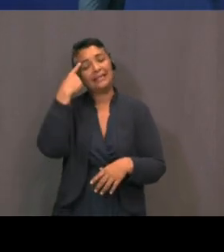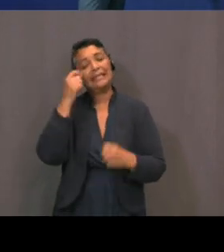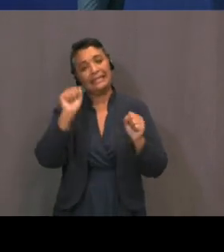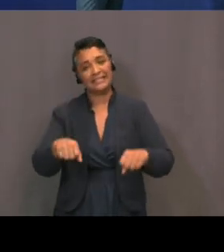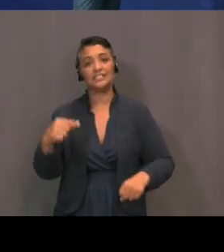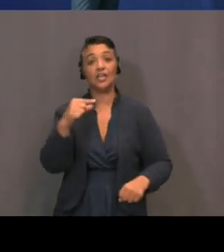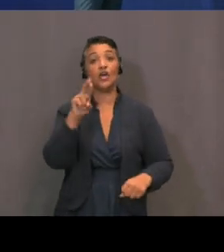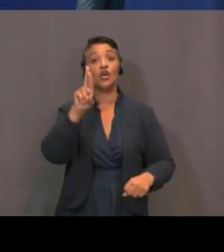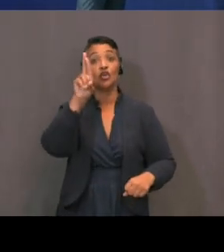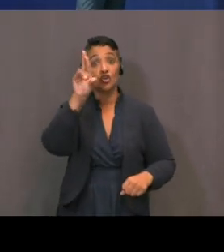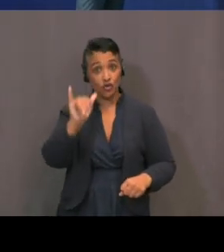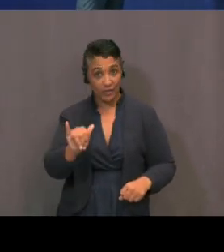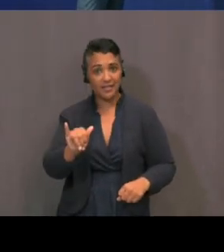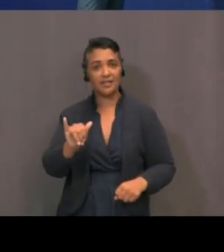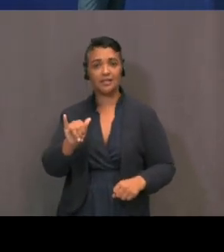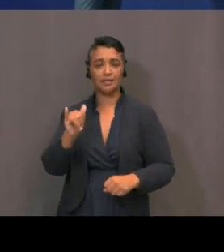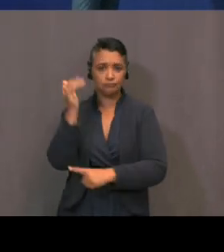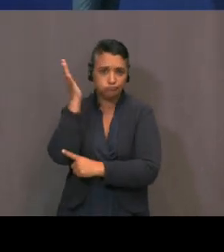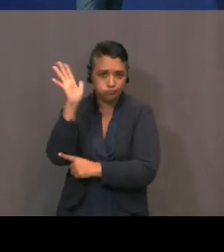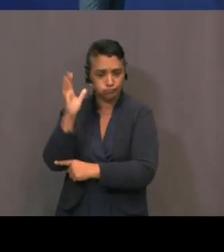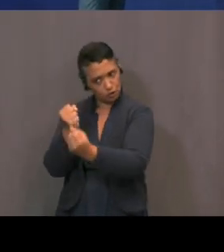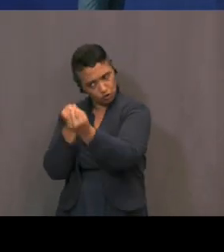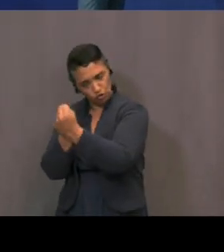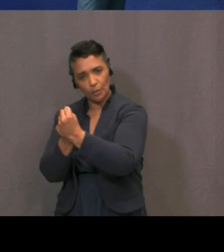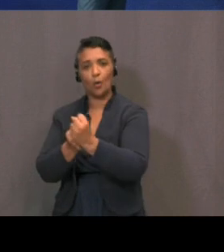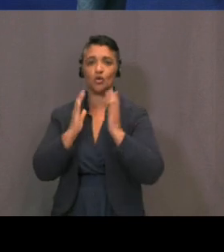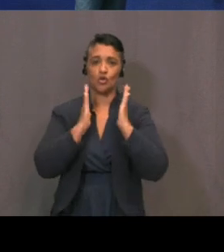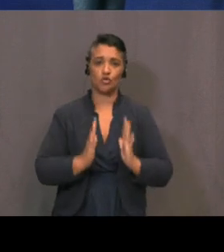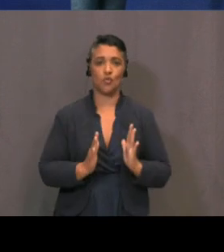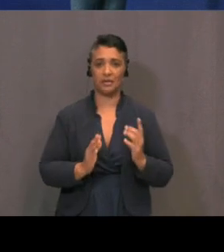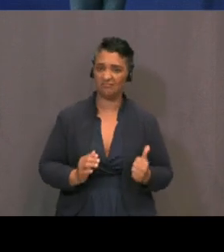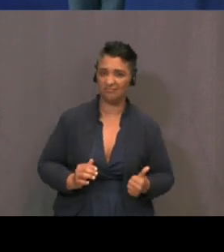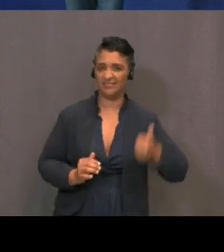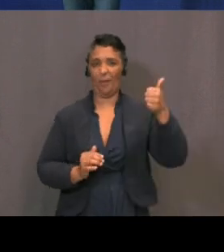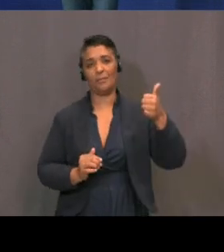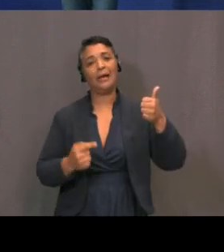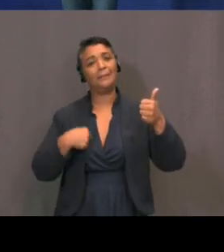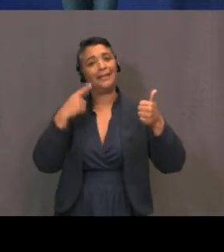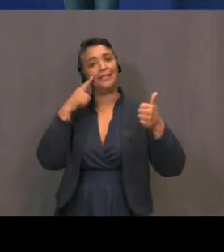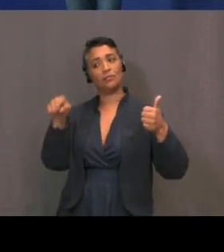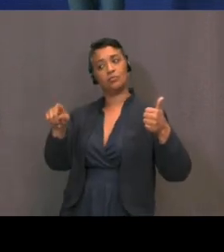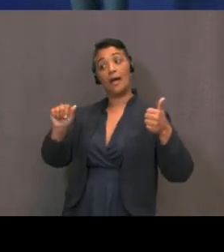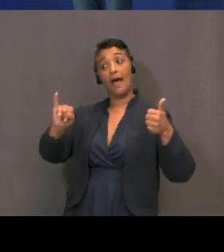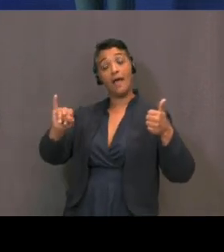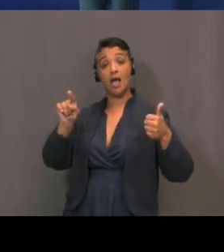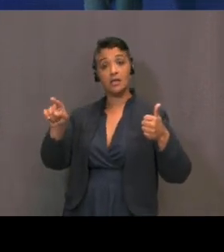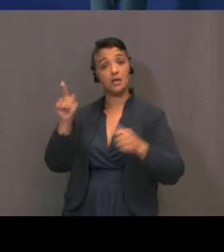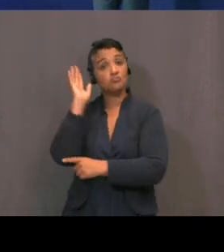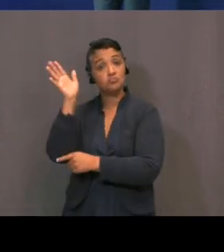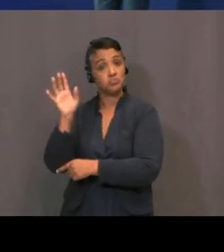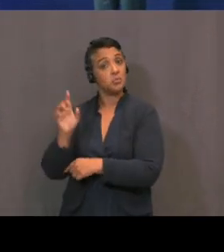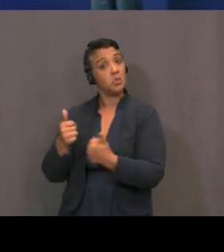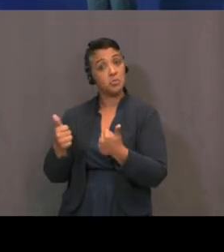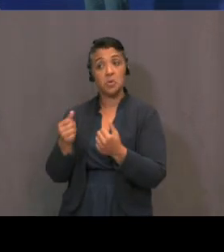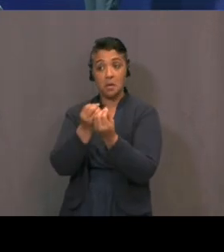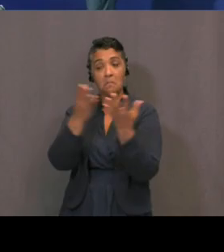Gry's position still came first in the end, I think that clearly Jürgen's arguments were very convincing indeed, and a